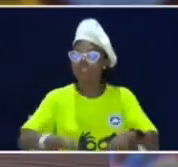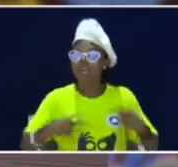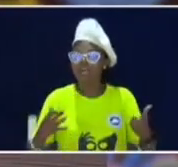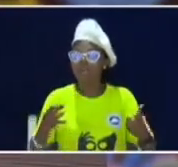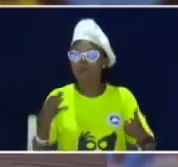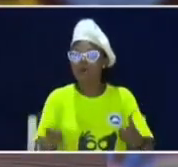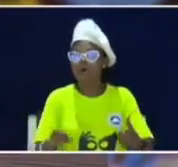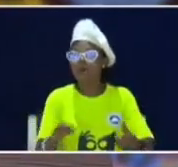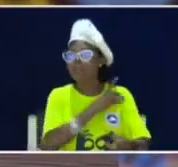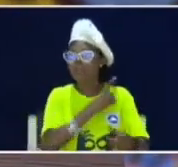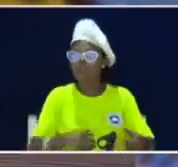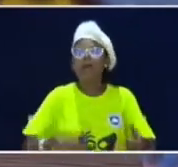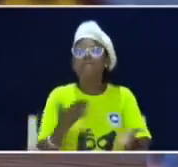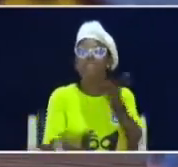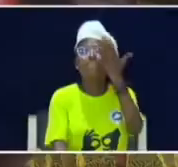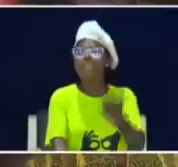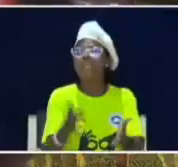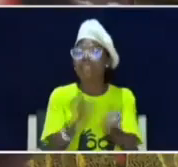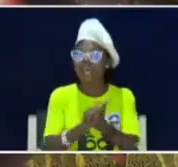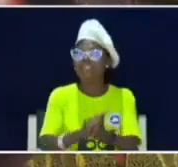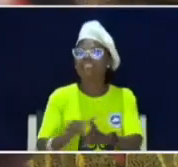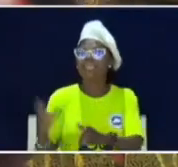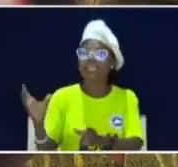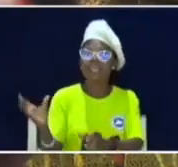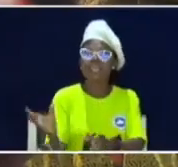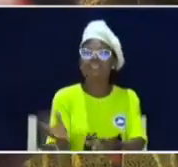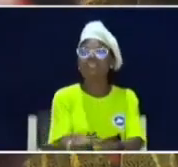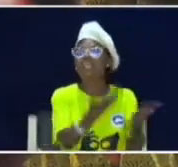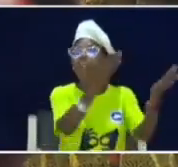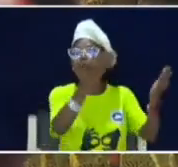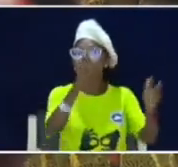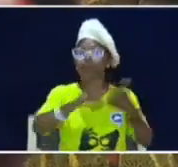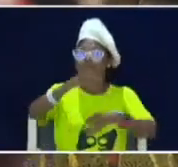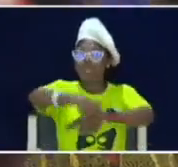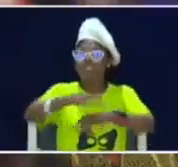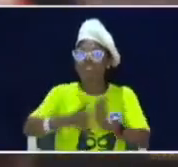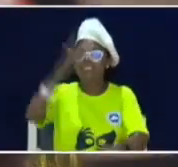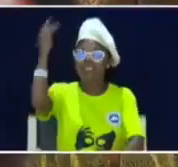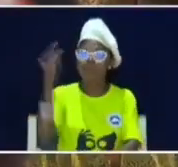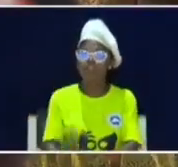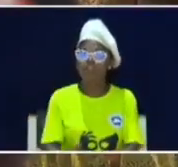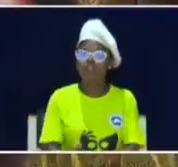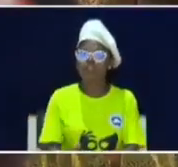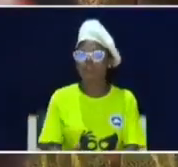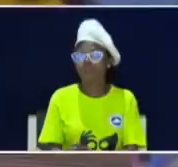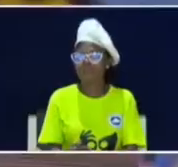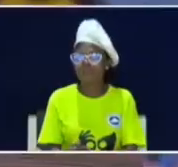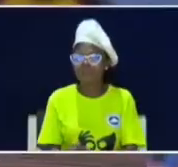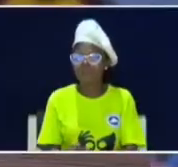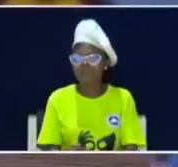matter. May that God locate you tonight in the name of Jesus.